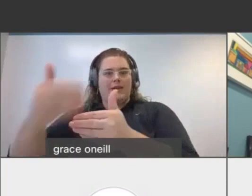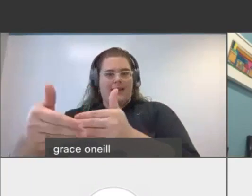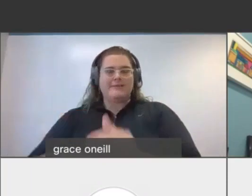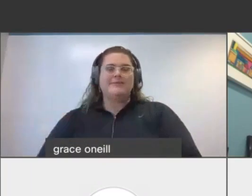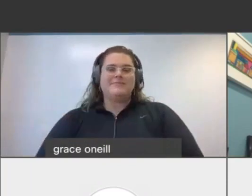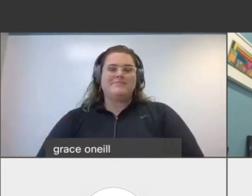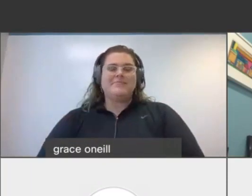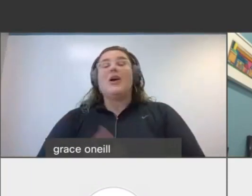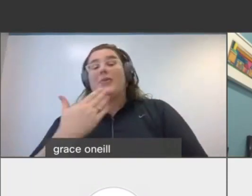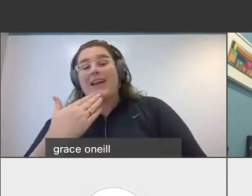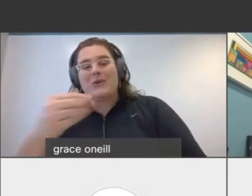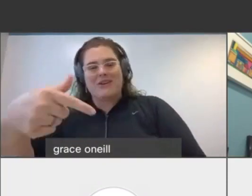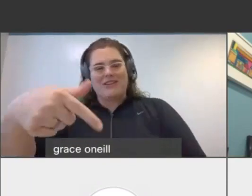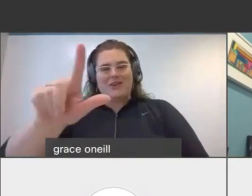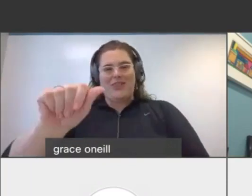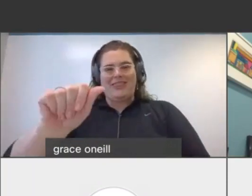Thank you very much. It's